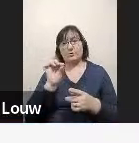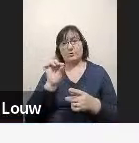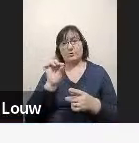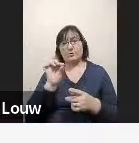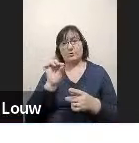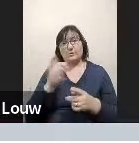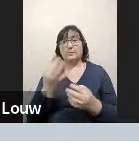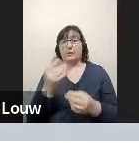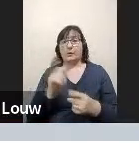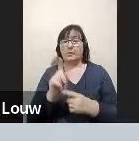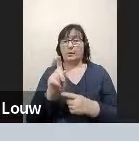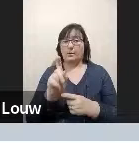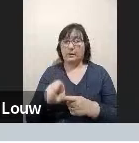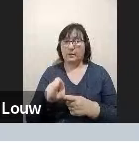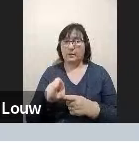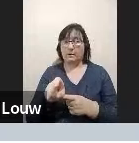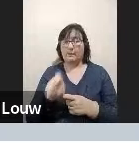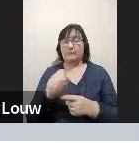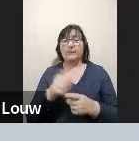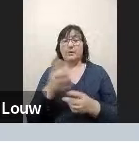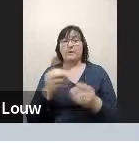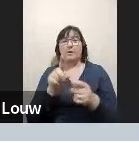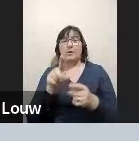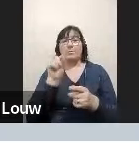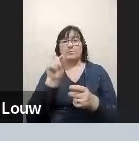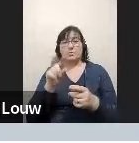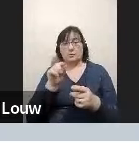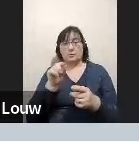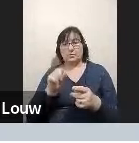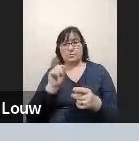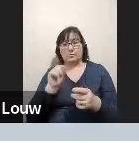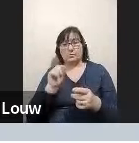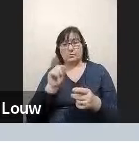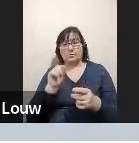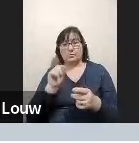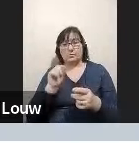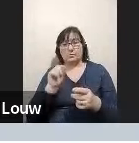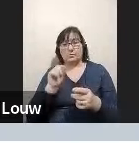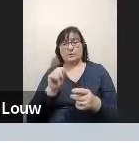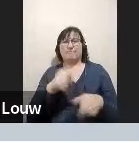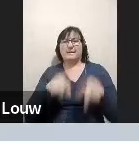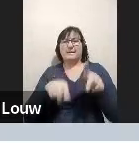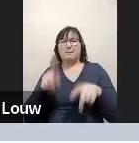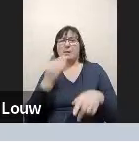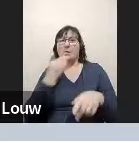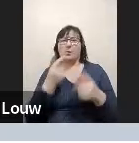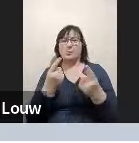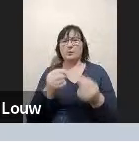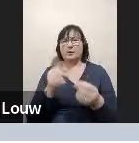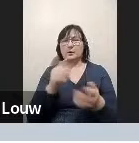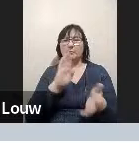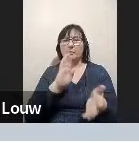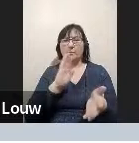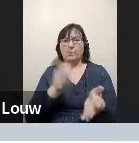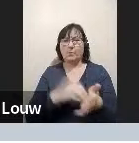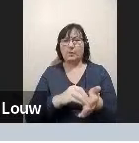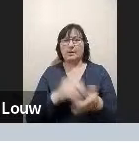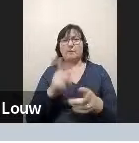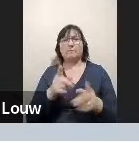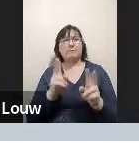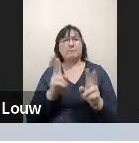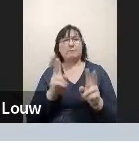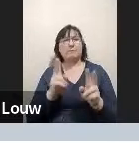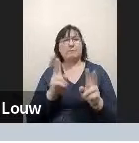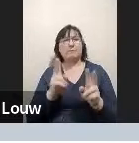have options. Now, these options will be depending on who's doing the booking. Example, if it's a normal taxpayer, it'll be an